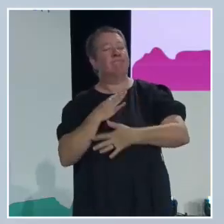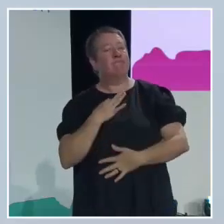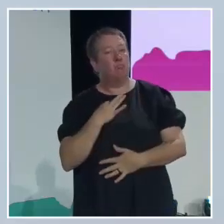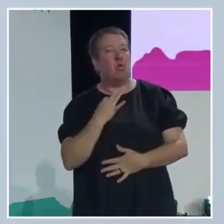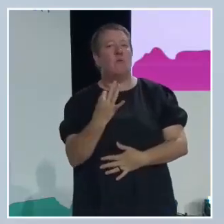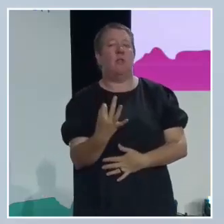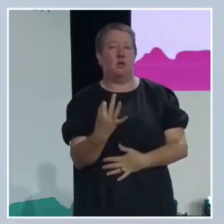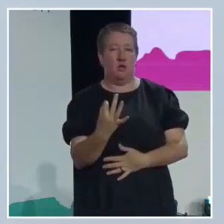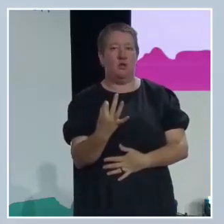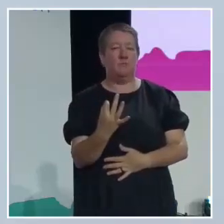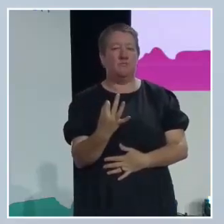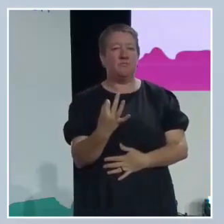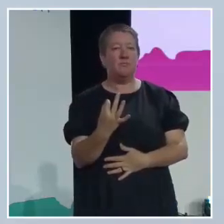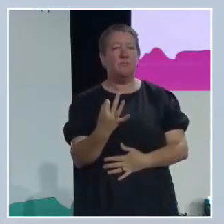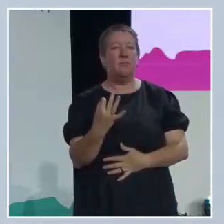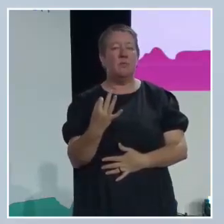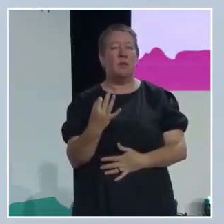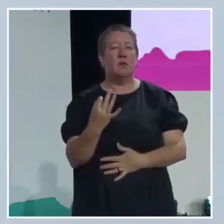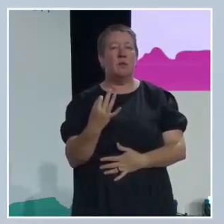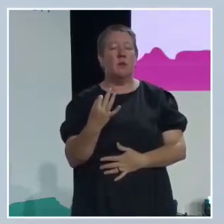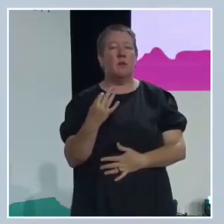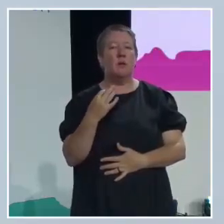to have the co-edited this